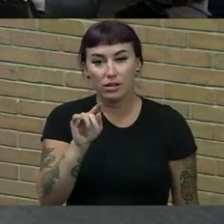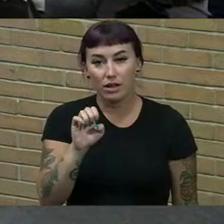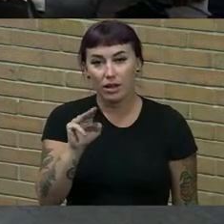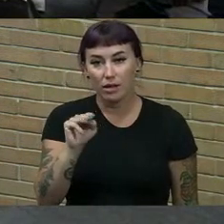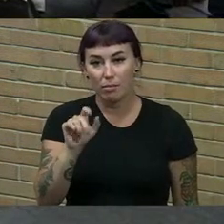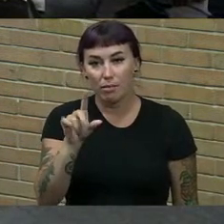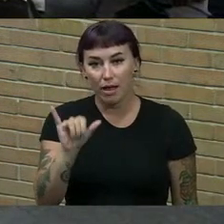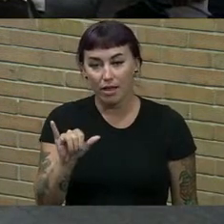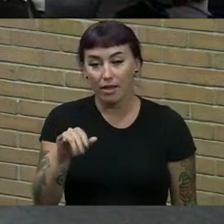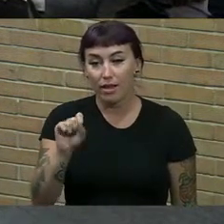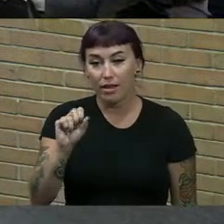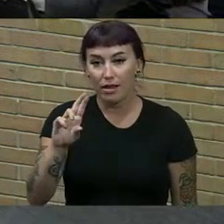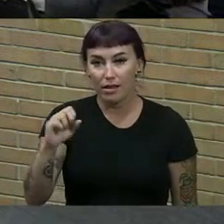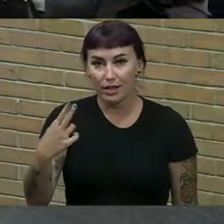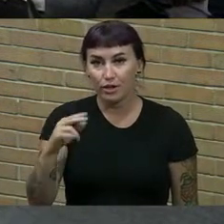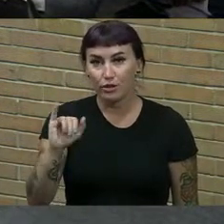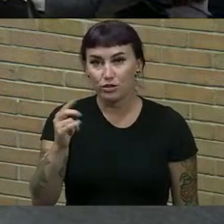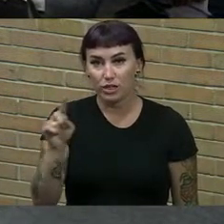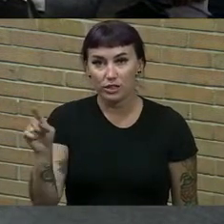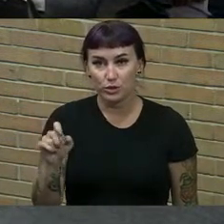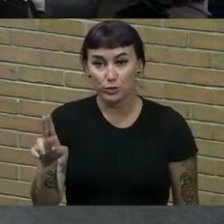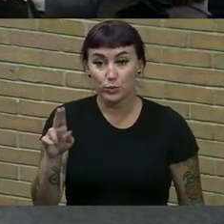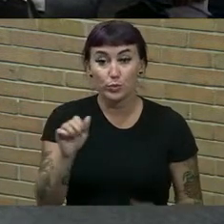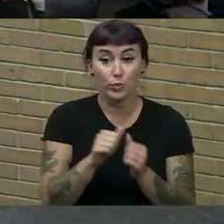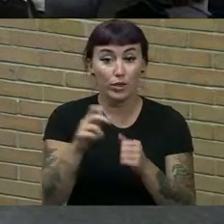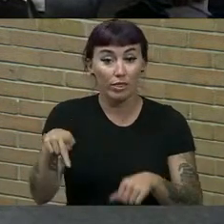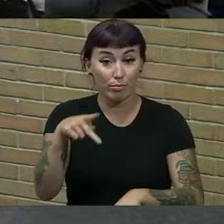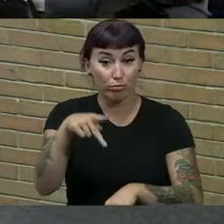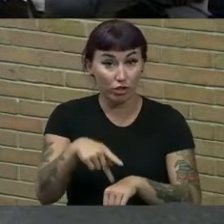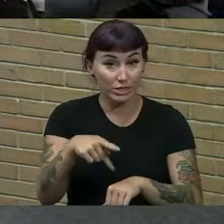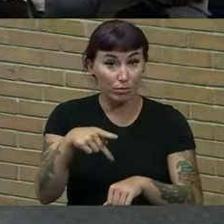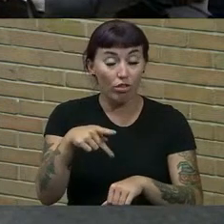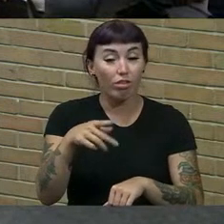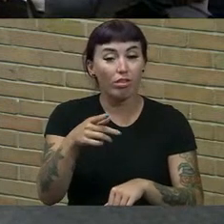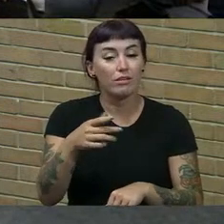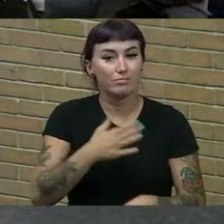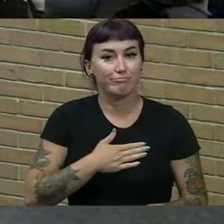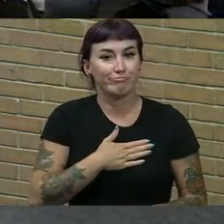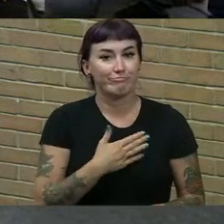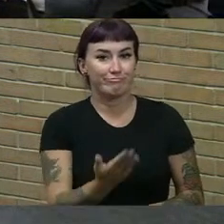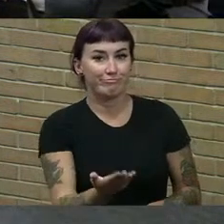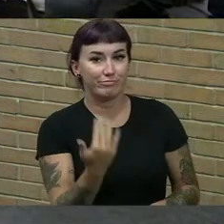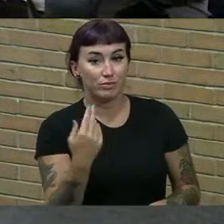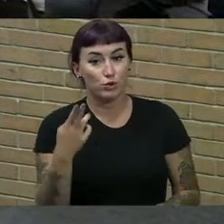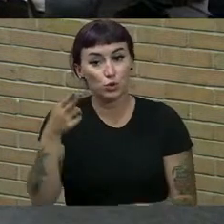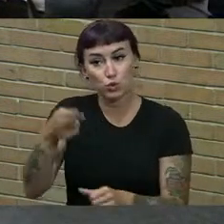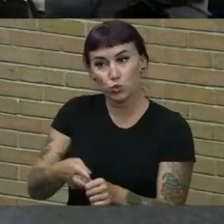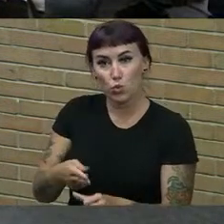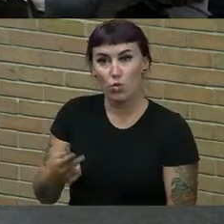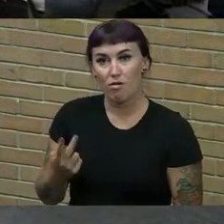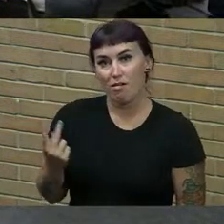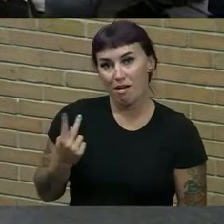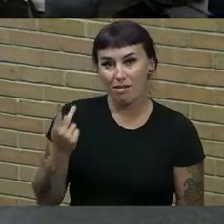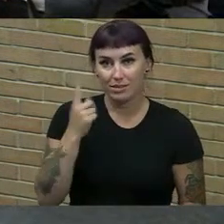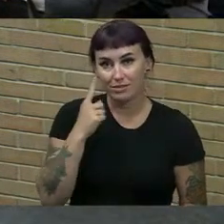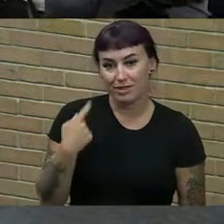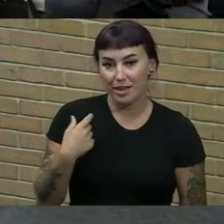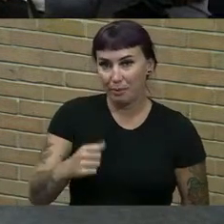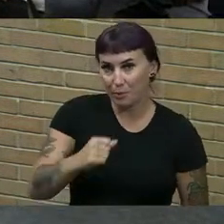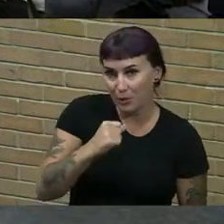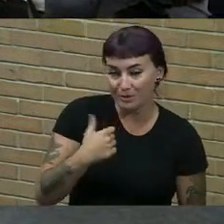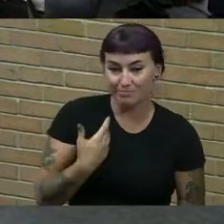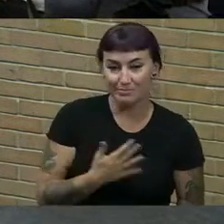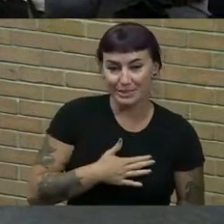Sarah Jesu, along with Principal Tom Hall, to please join Councilmember Warner and myself up at the podium. Come on